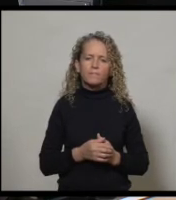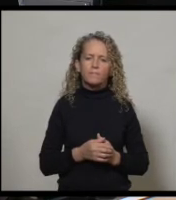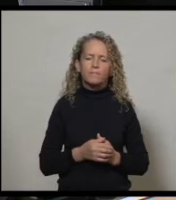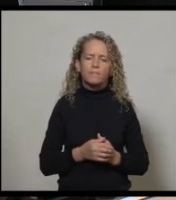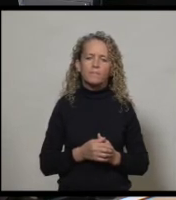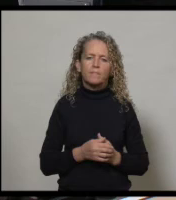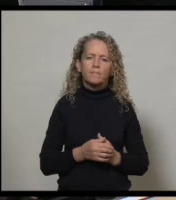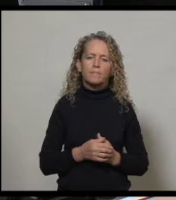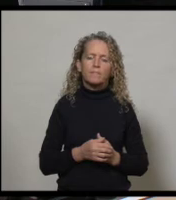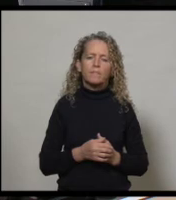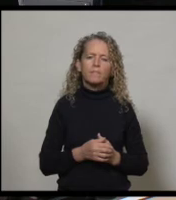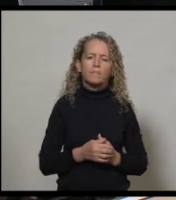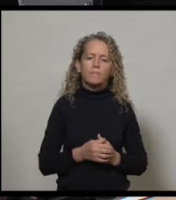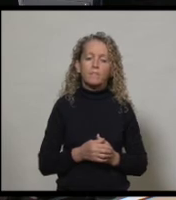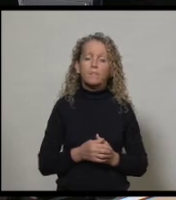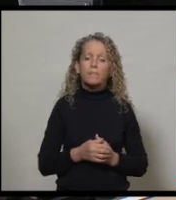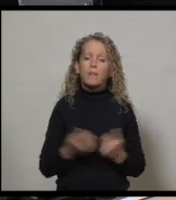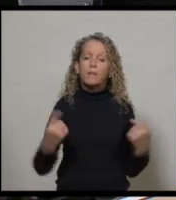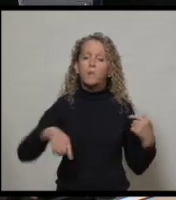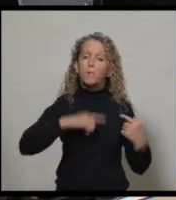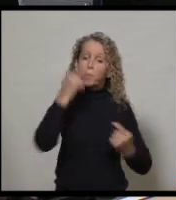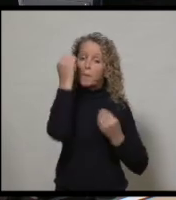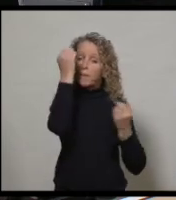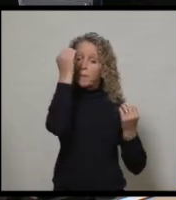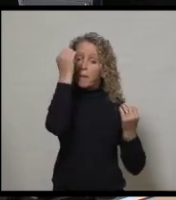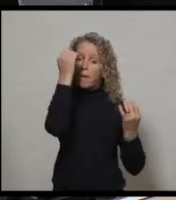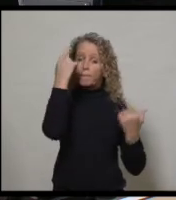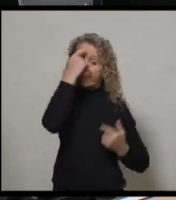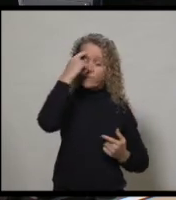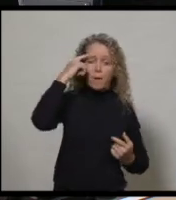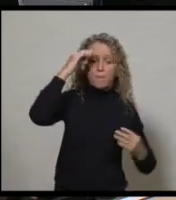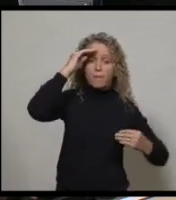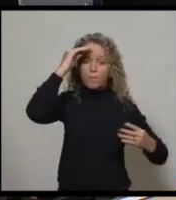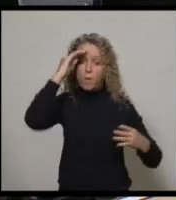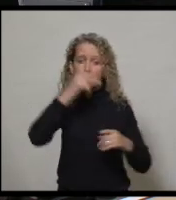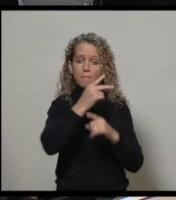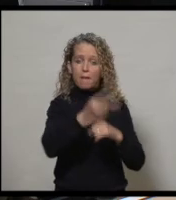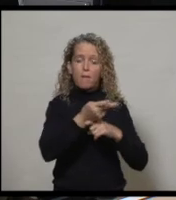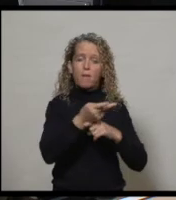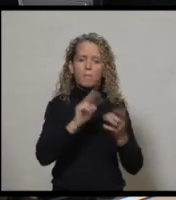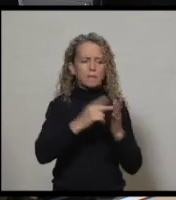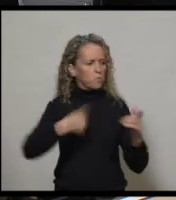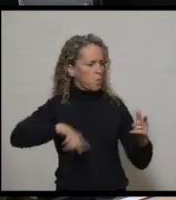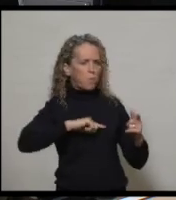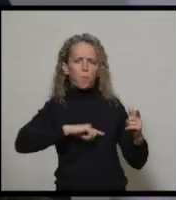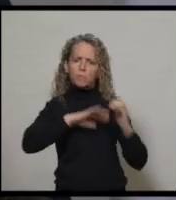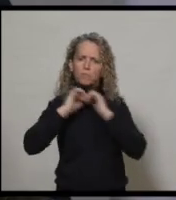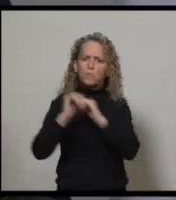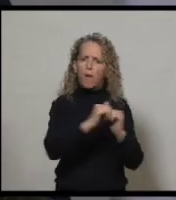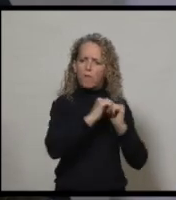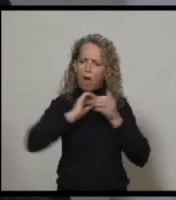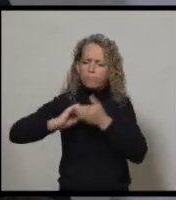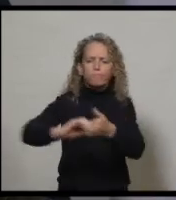When we look at trauma-informed care, we're really looking at really collectively coming together to kind of reach this goal. So this